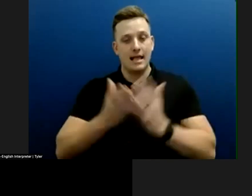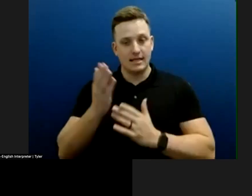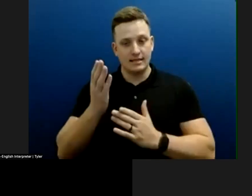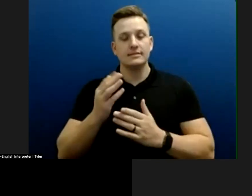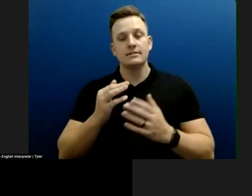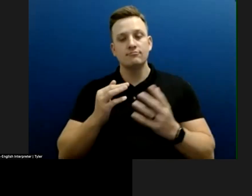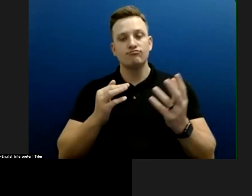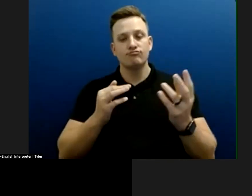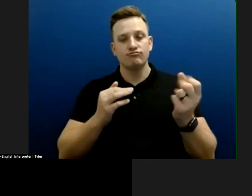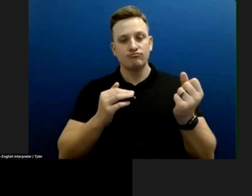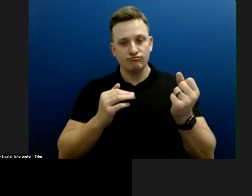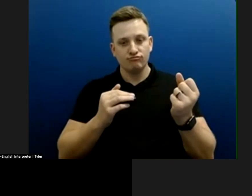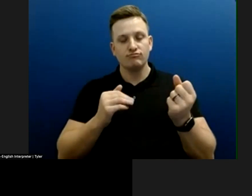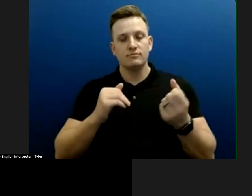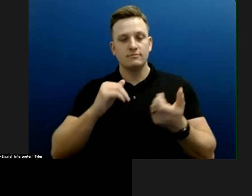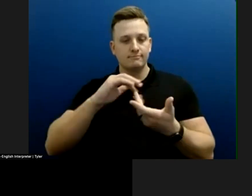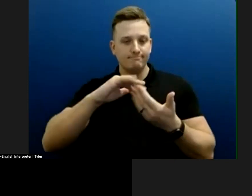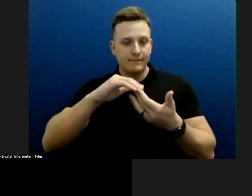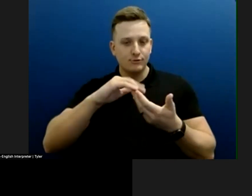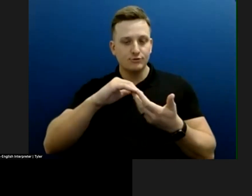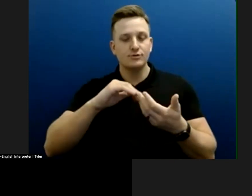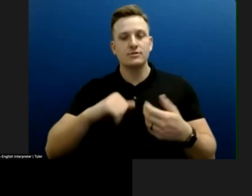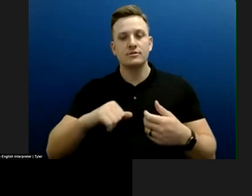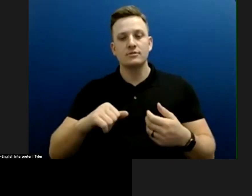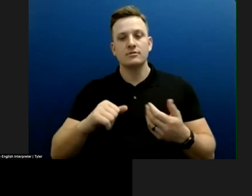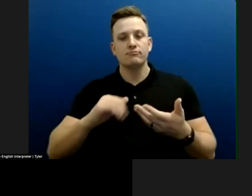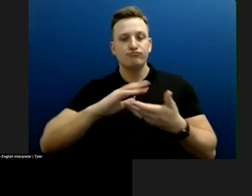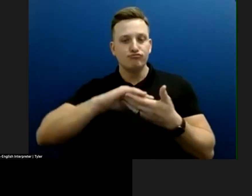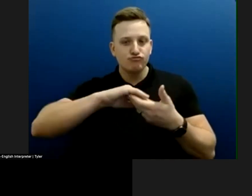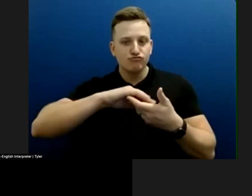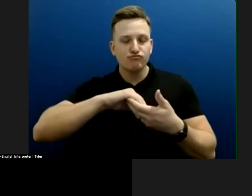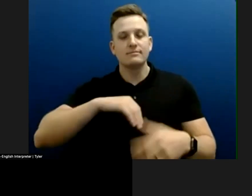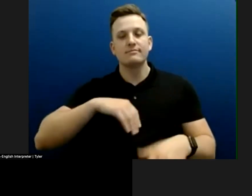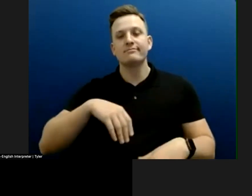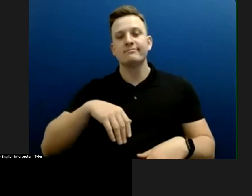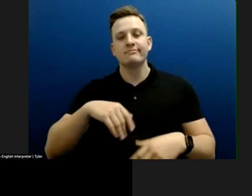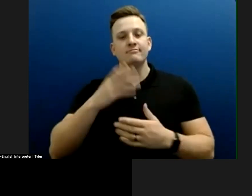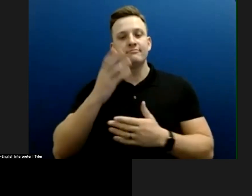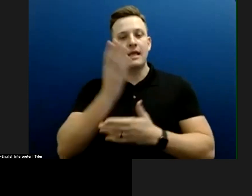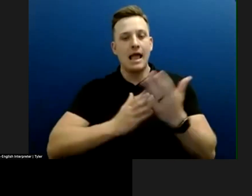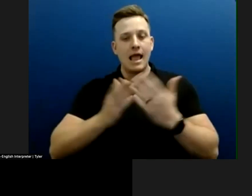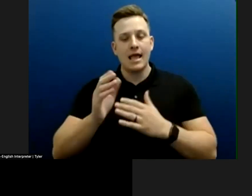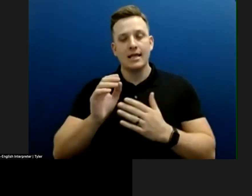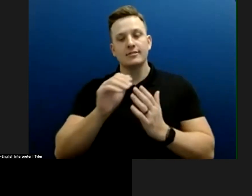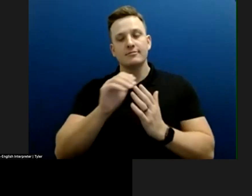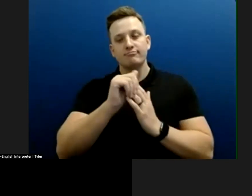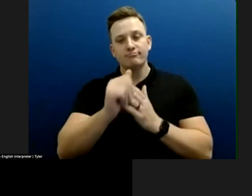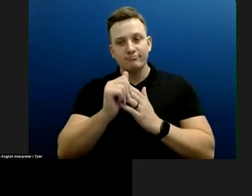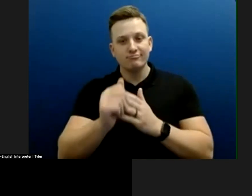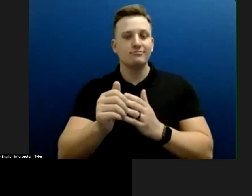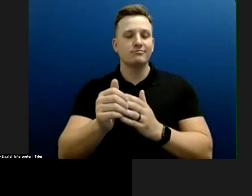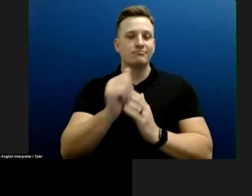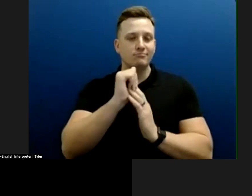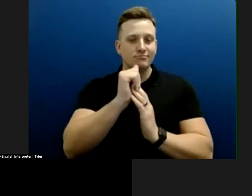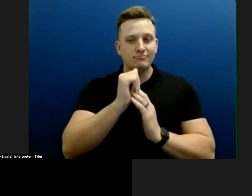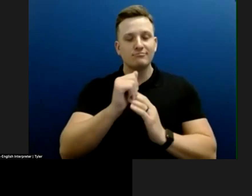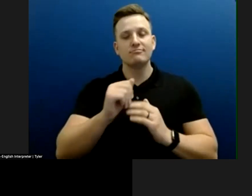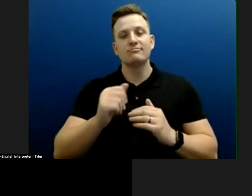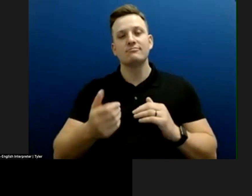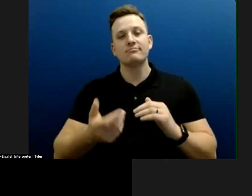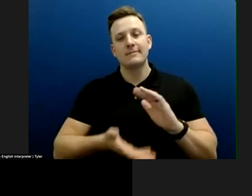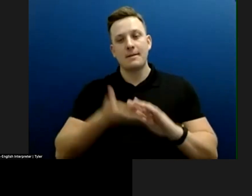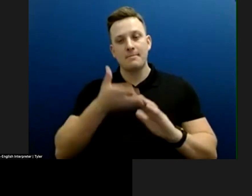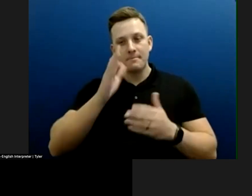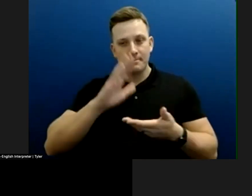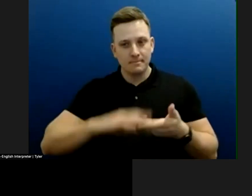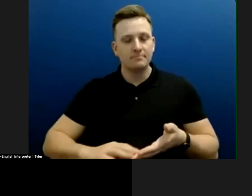hand, fingertips, full fingers, hand moving left, right, up, down, flat hand.